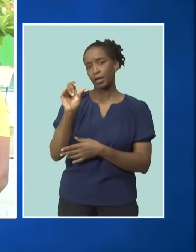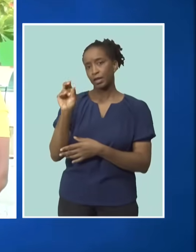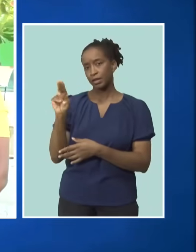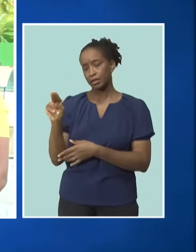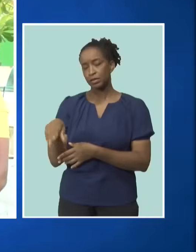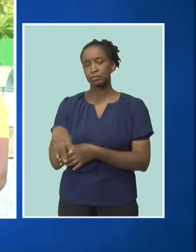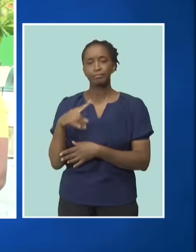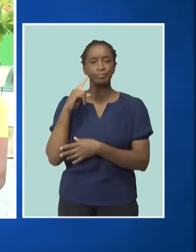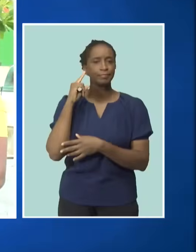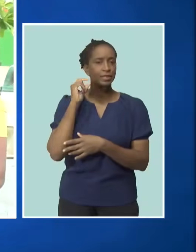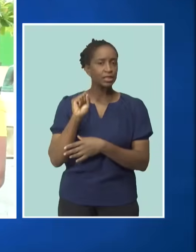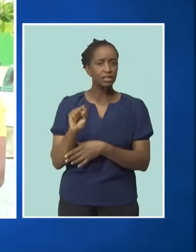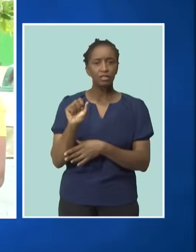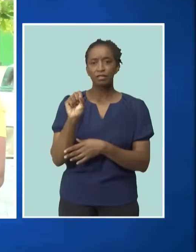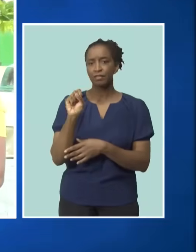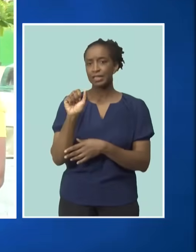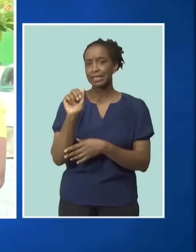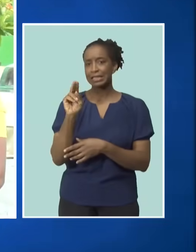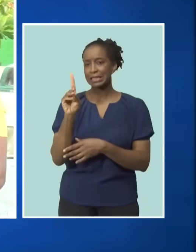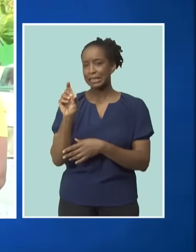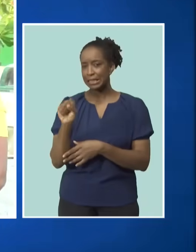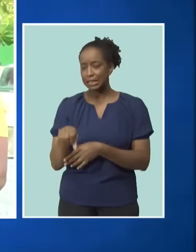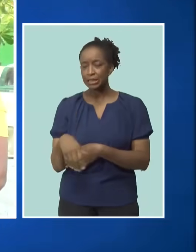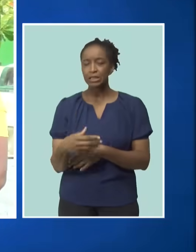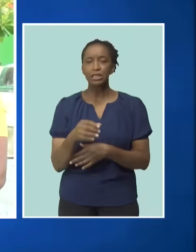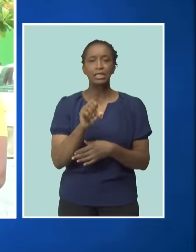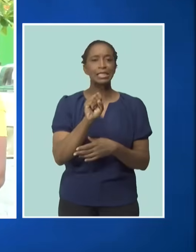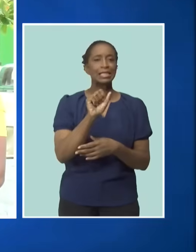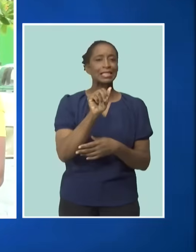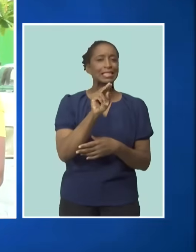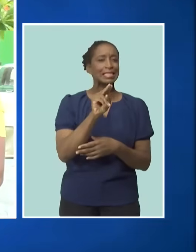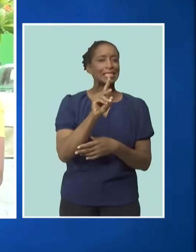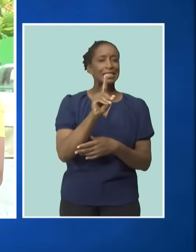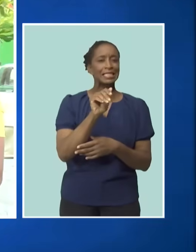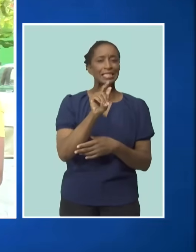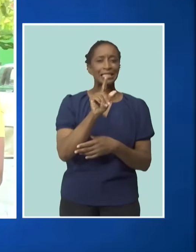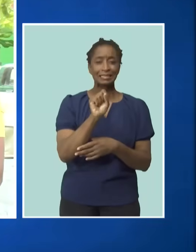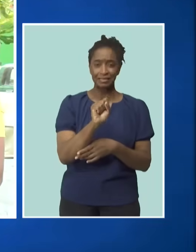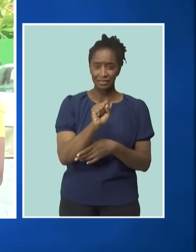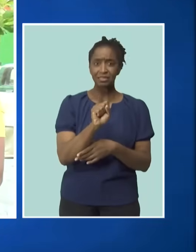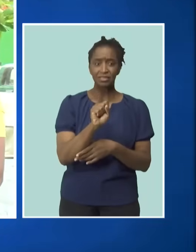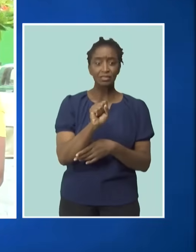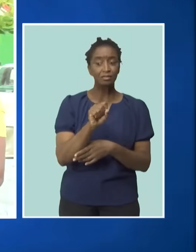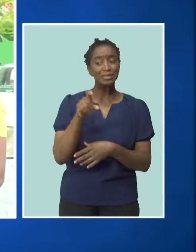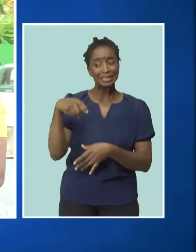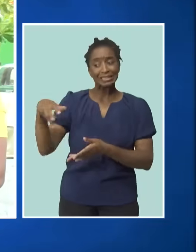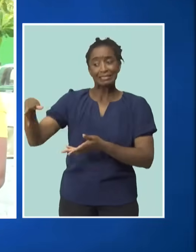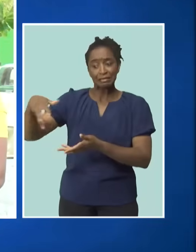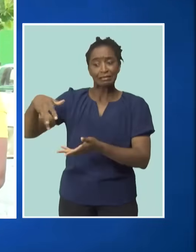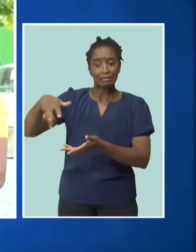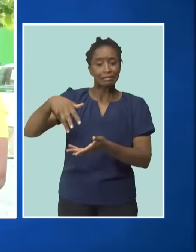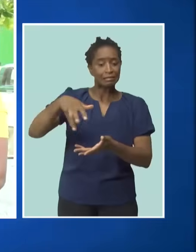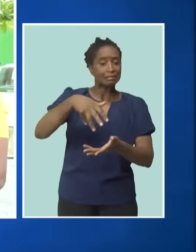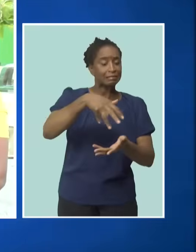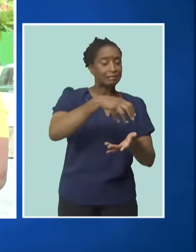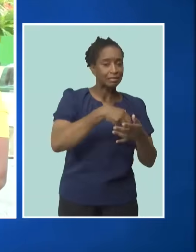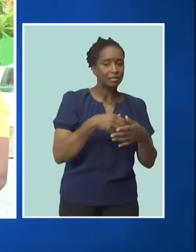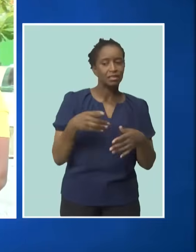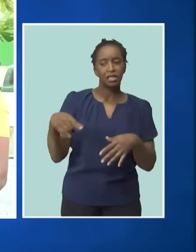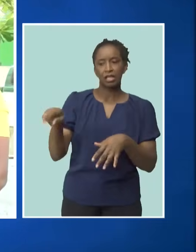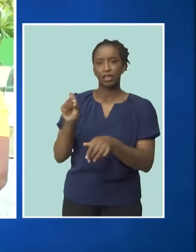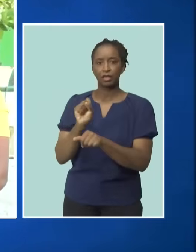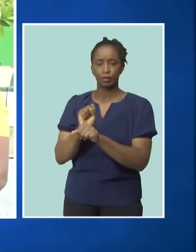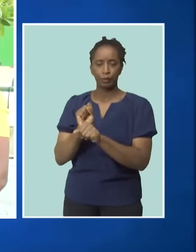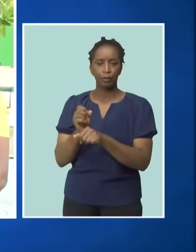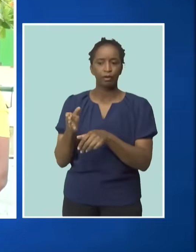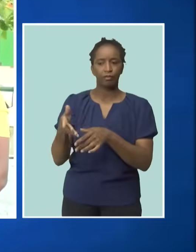crying out. I think Sandals have some too. It is rough going, and from reports from the fishermen